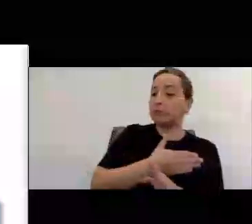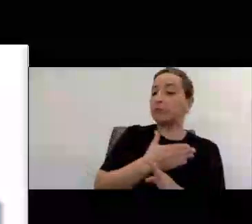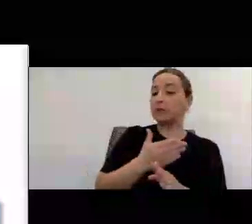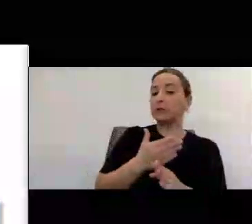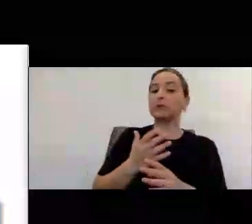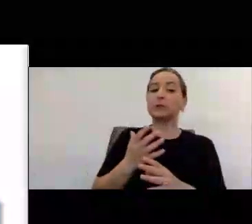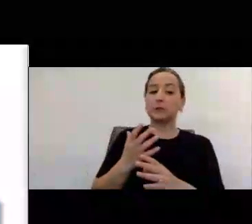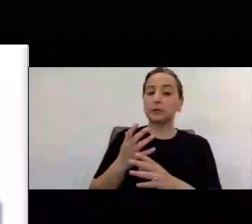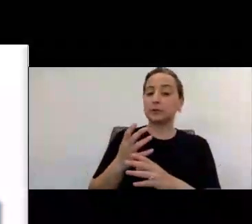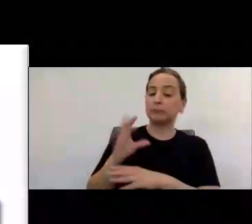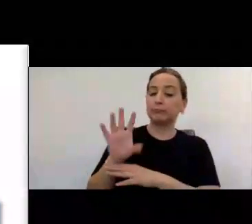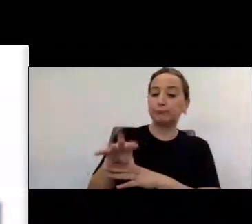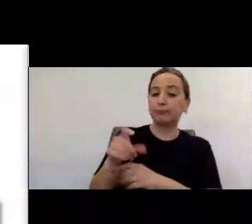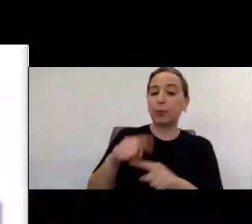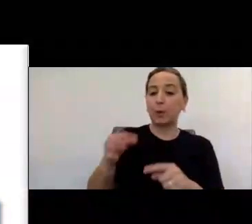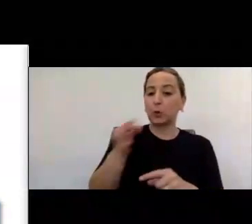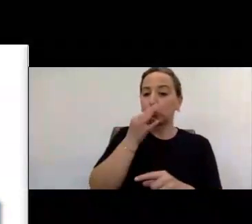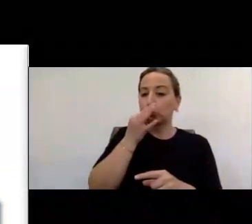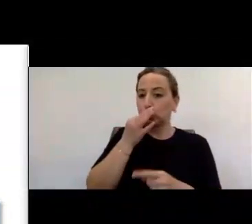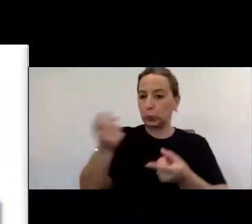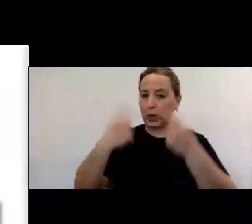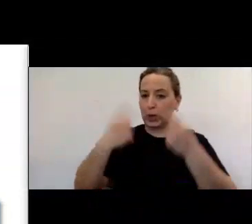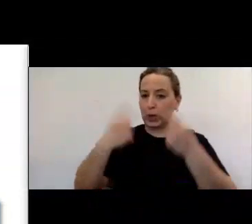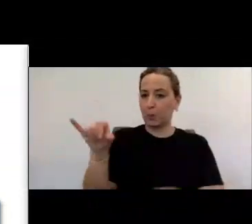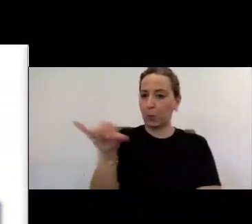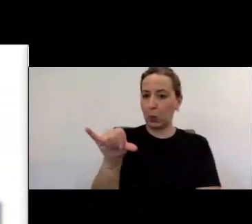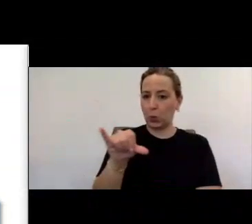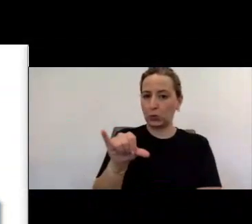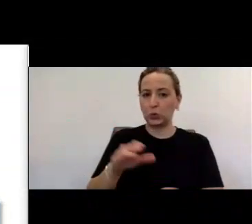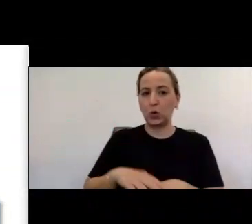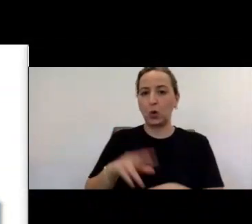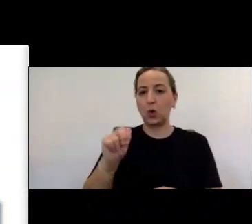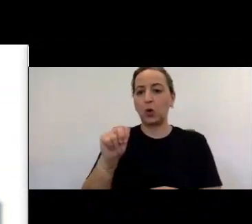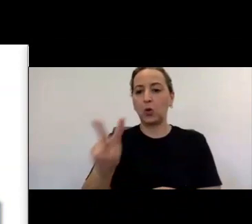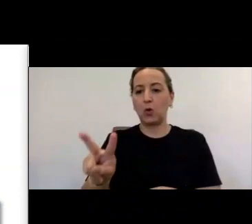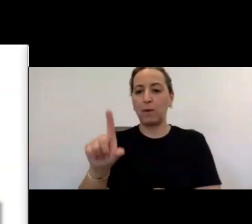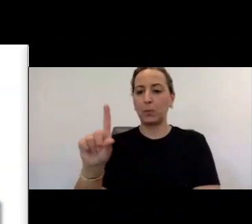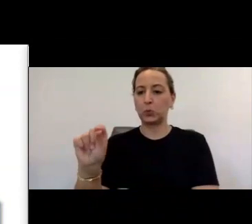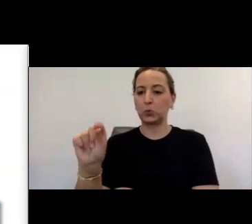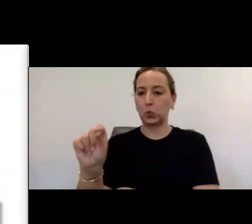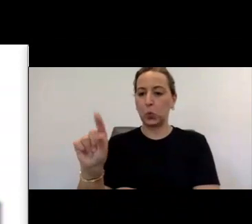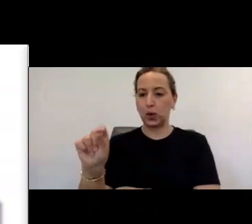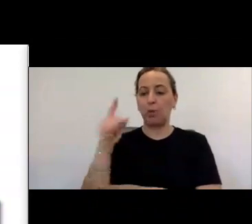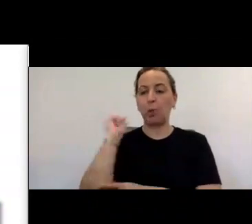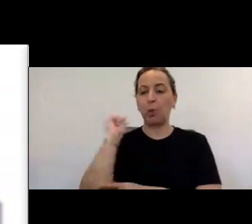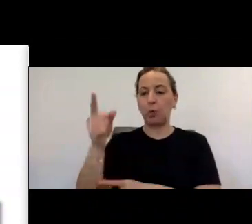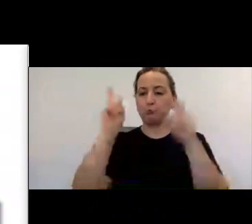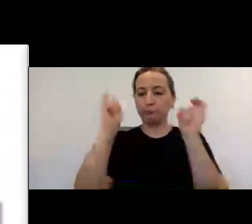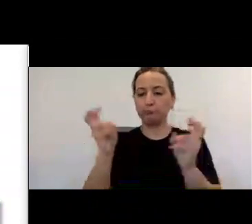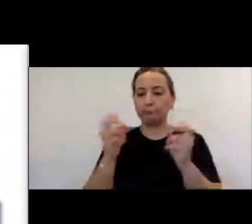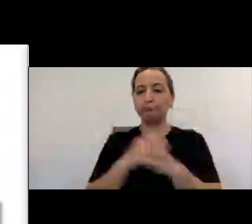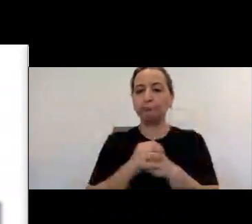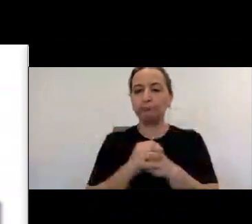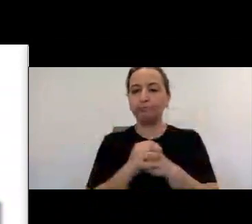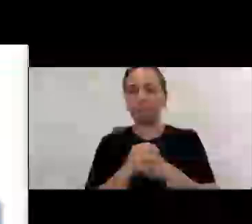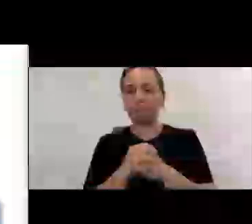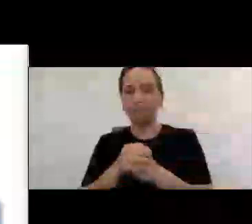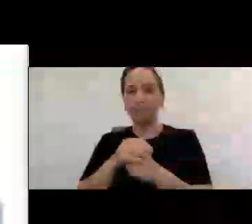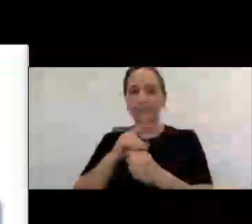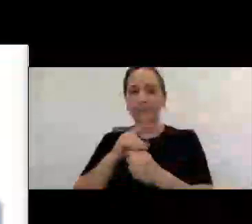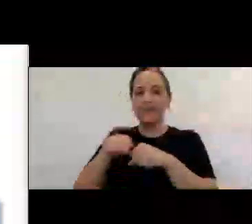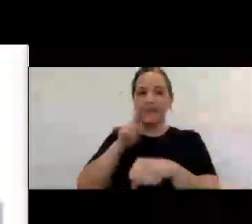have a couple upcoming ones as well. On November 20th, we'll be talking about national